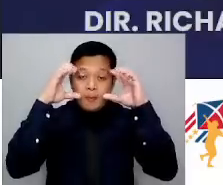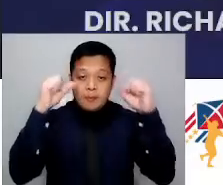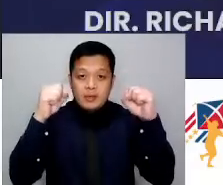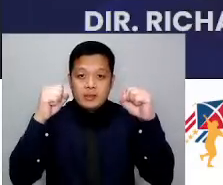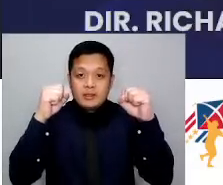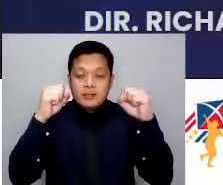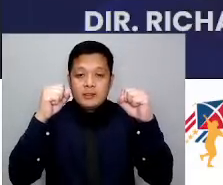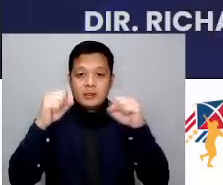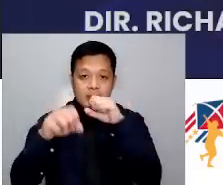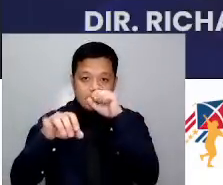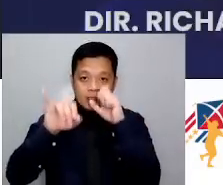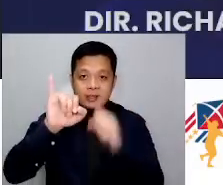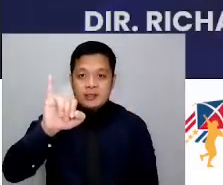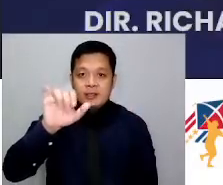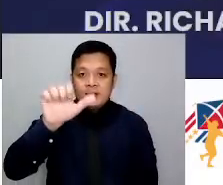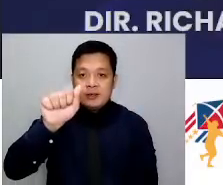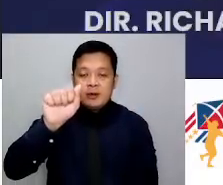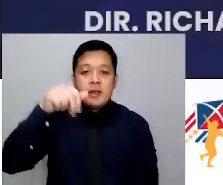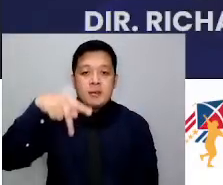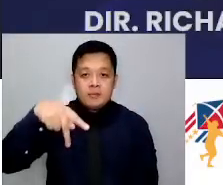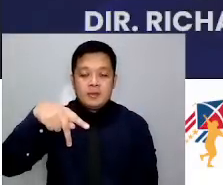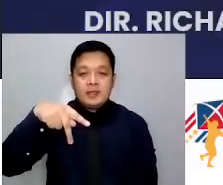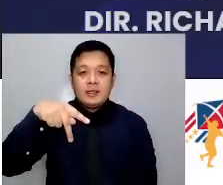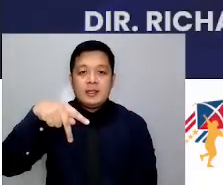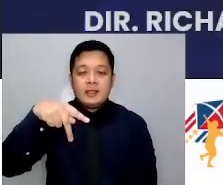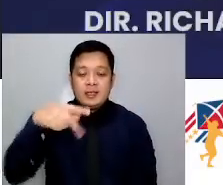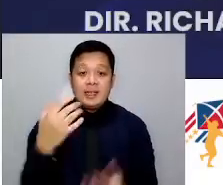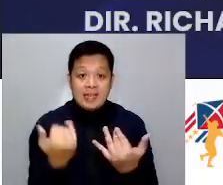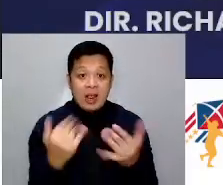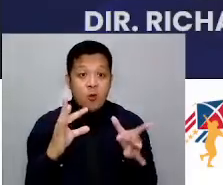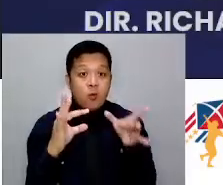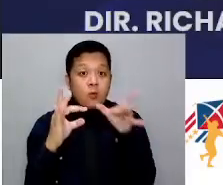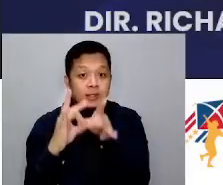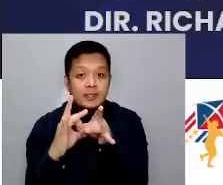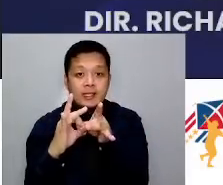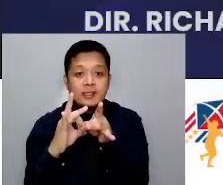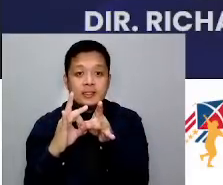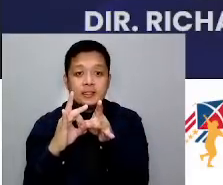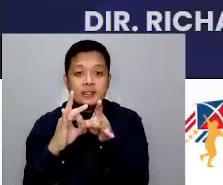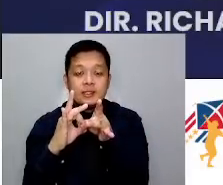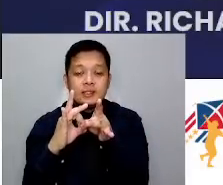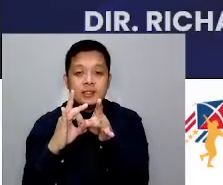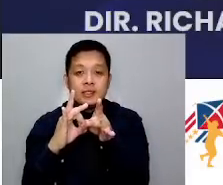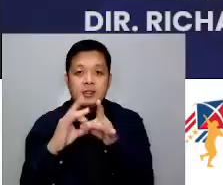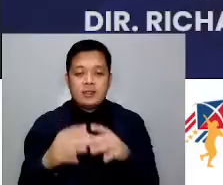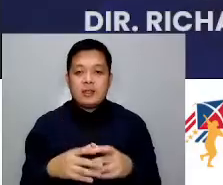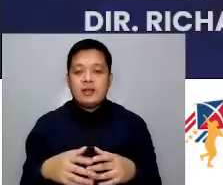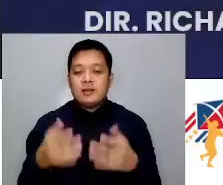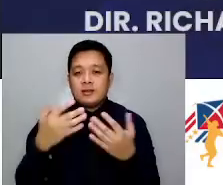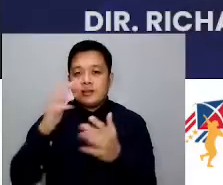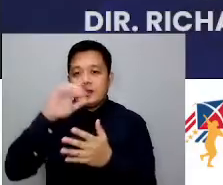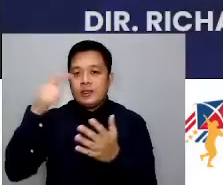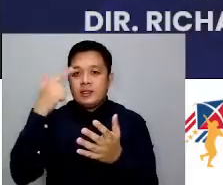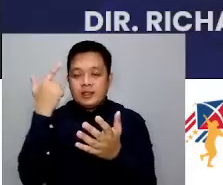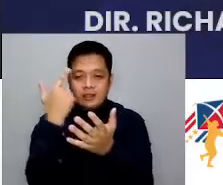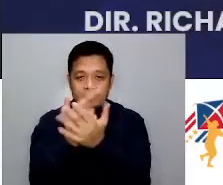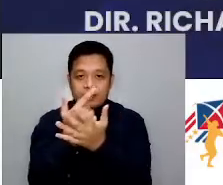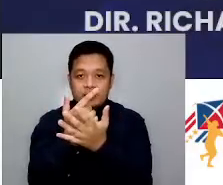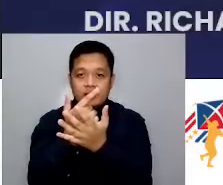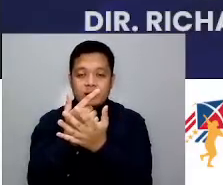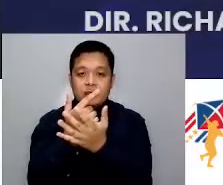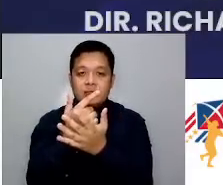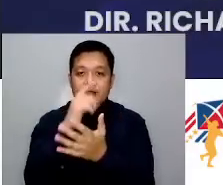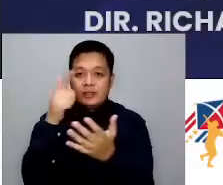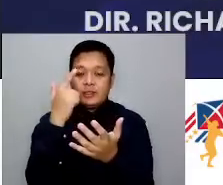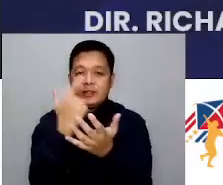ISAP Alumni Philippines, and is now connected with, is now finishing his graduate degree at McGill University. We also have